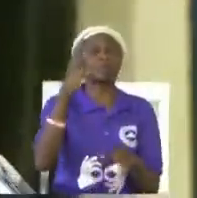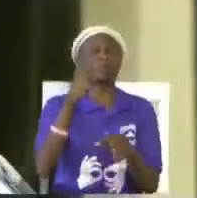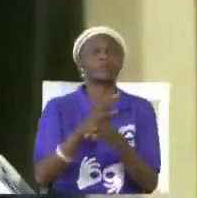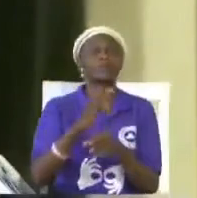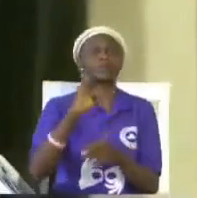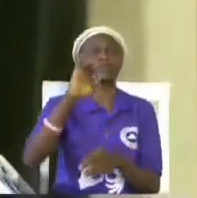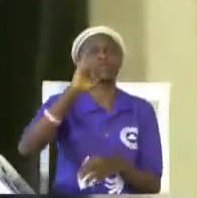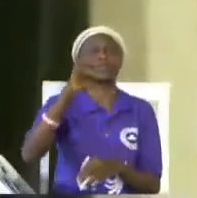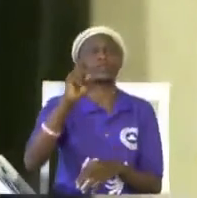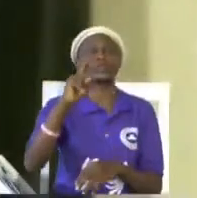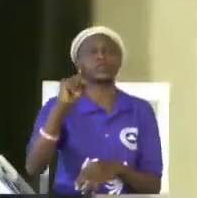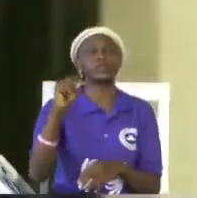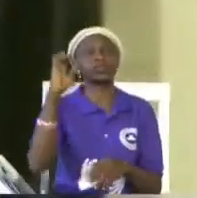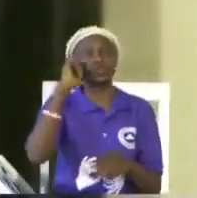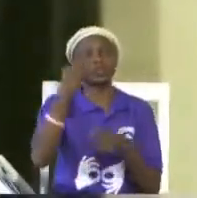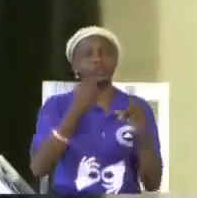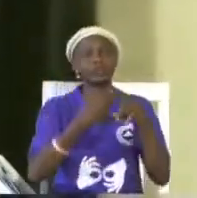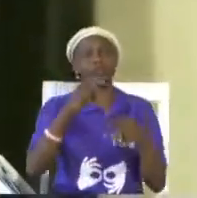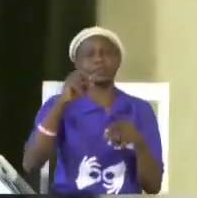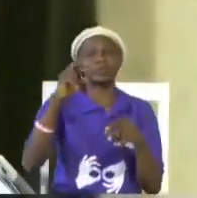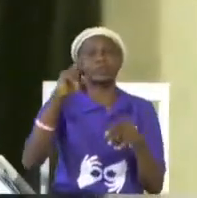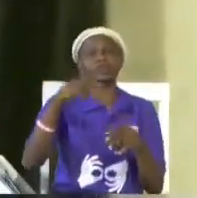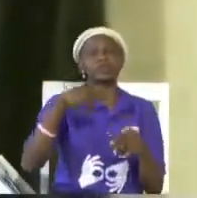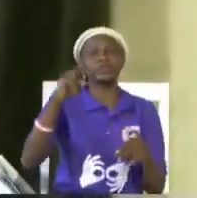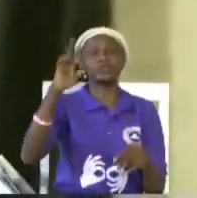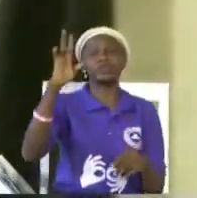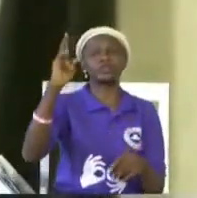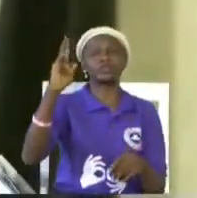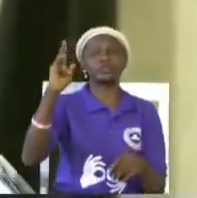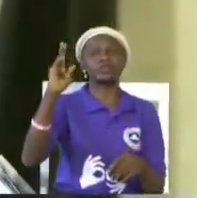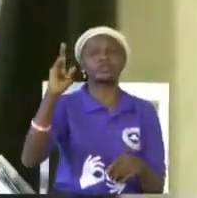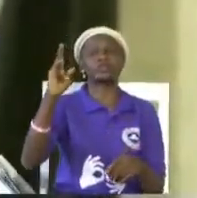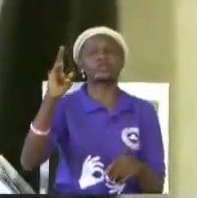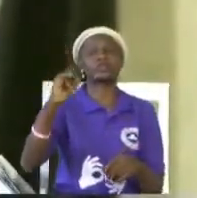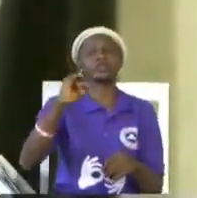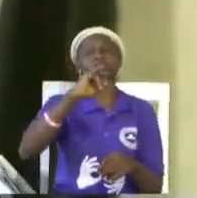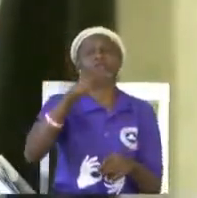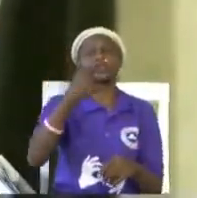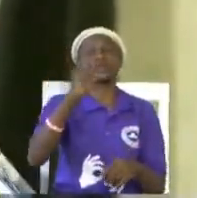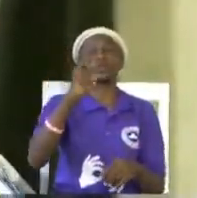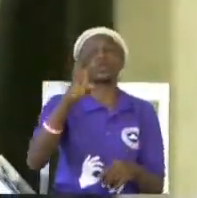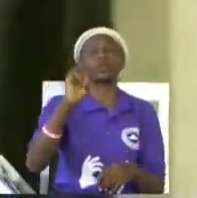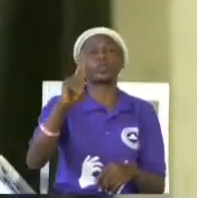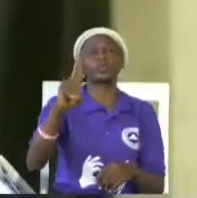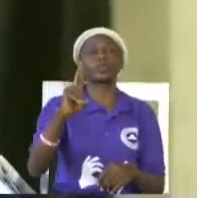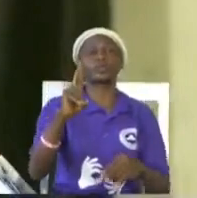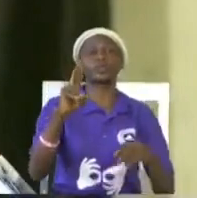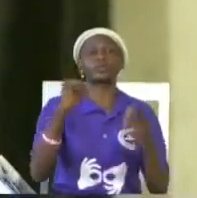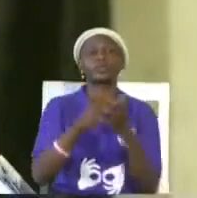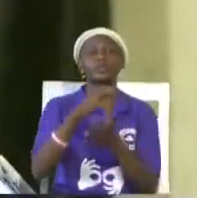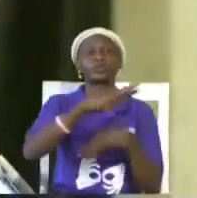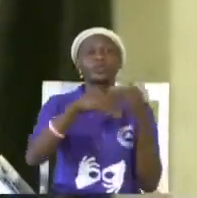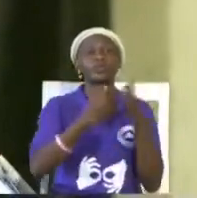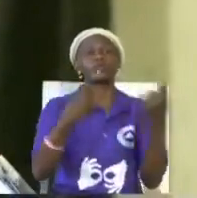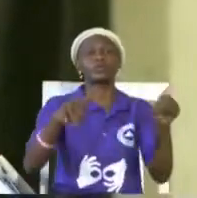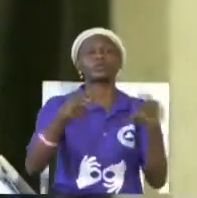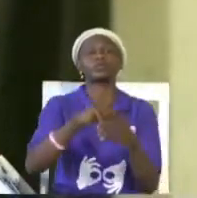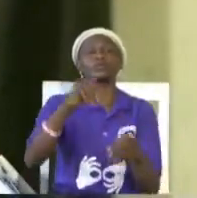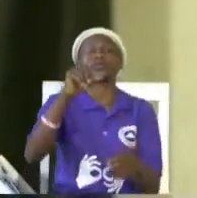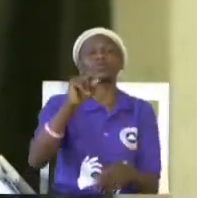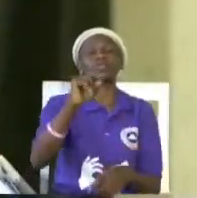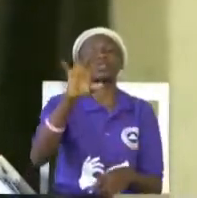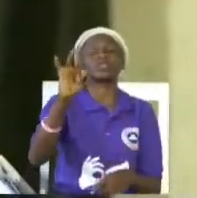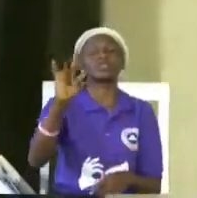Jones. I came from Region 17, Gombe Province to be precise. It all happened